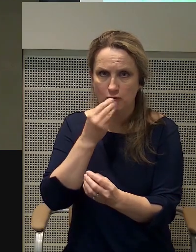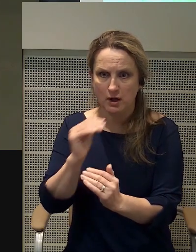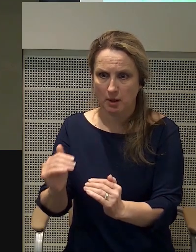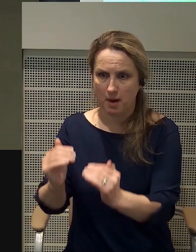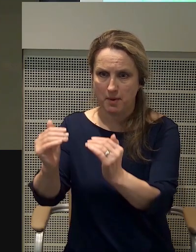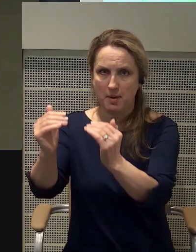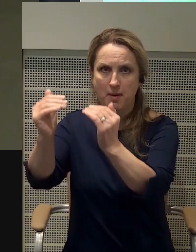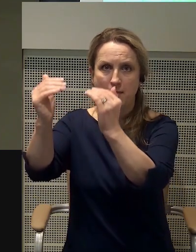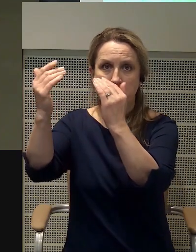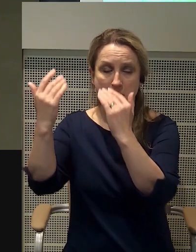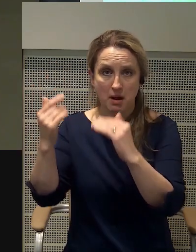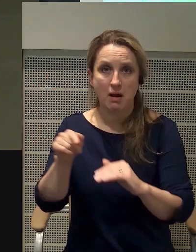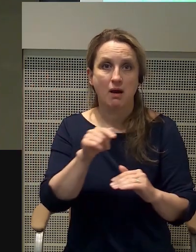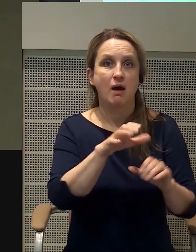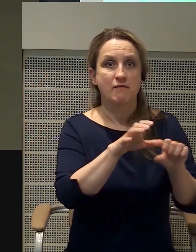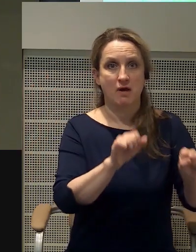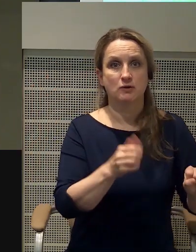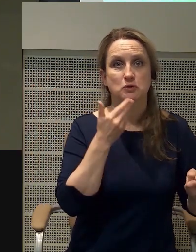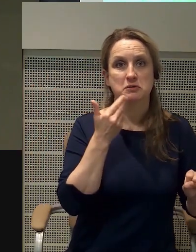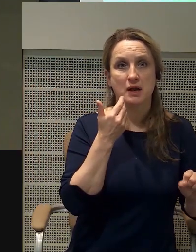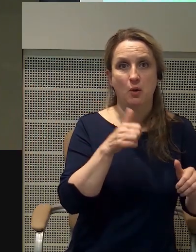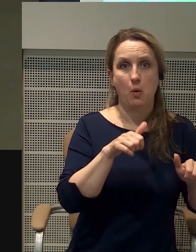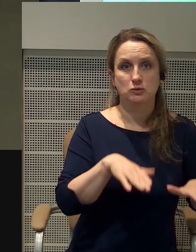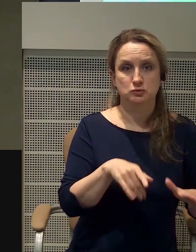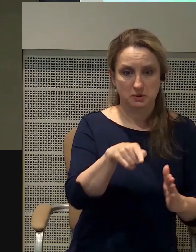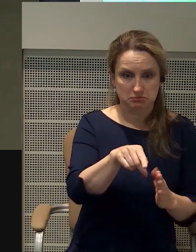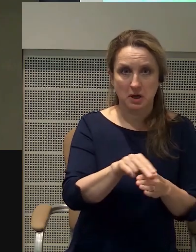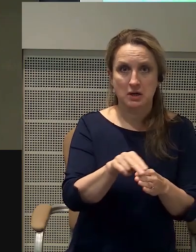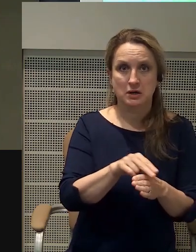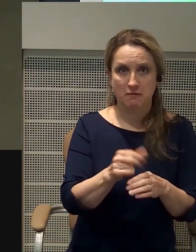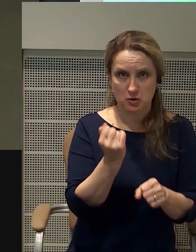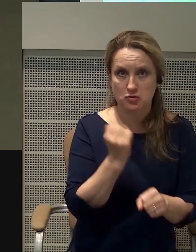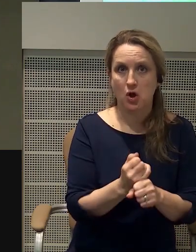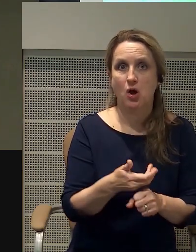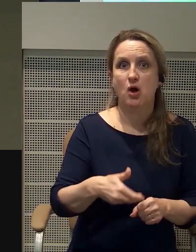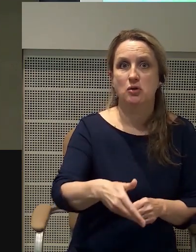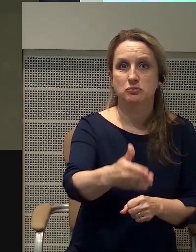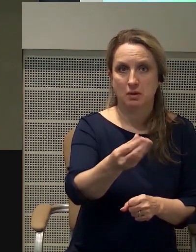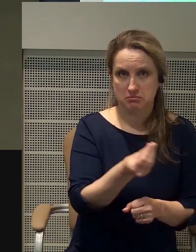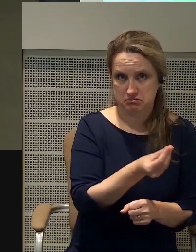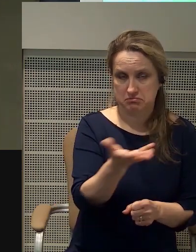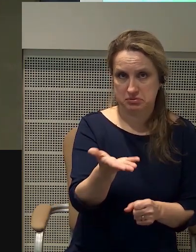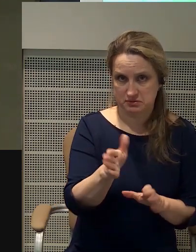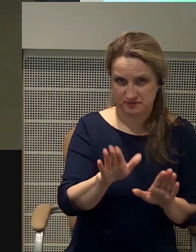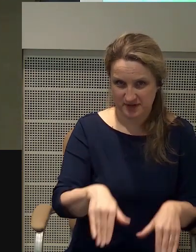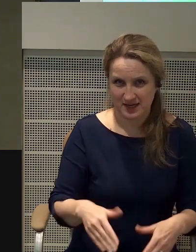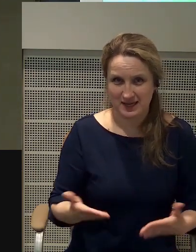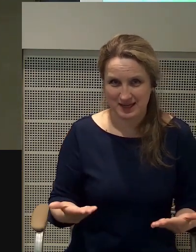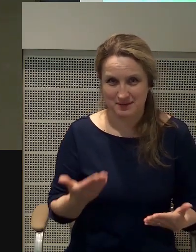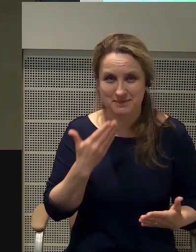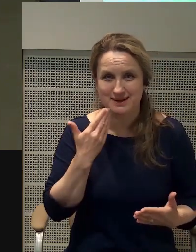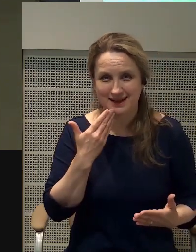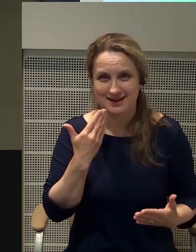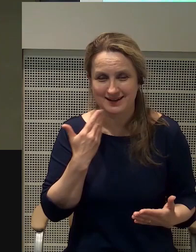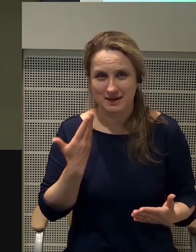life studies that I see. Sometimes companies, it's an obligatory thing, and that's what it looks like, and they could do better.